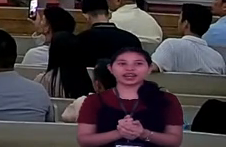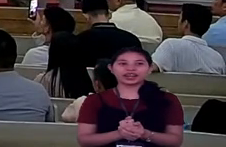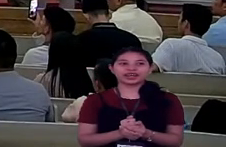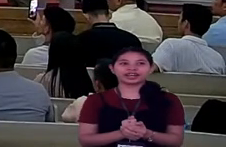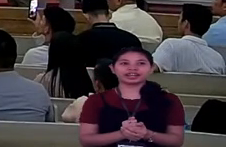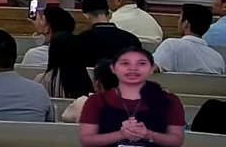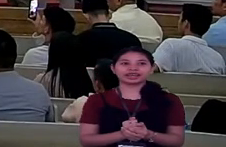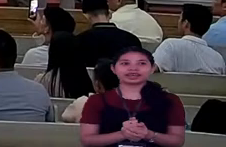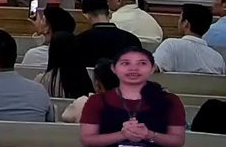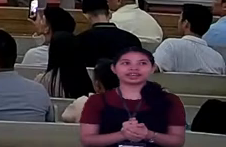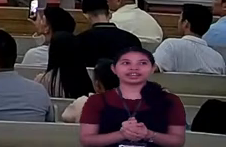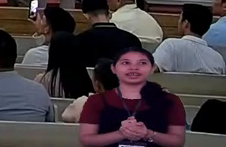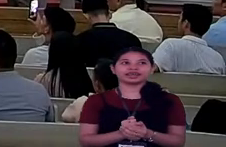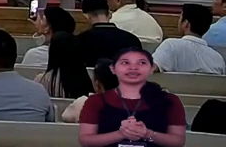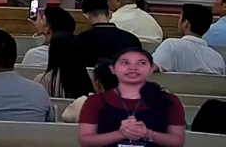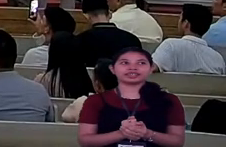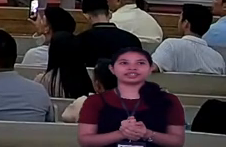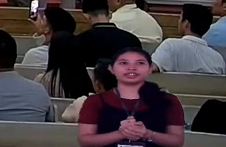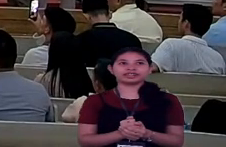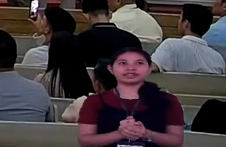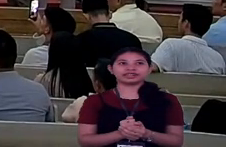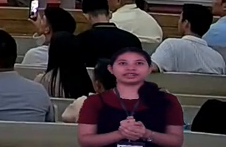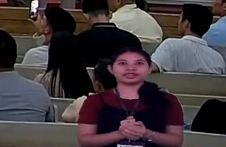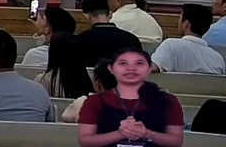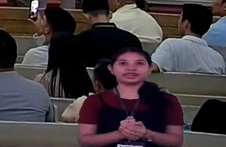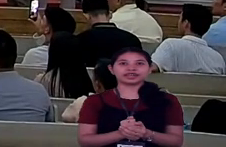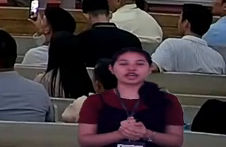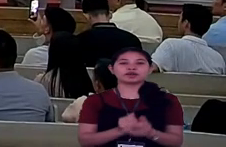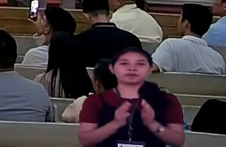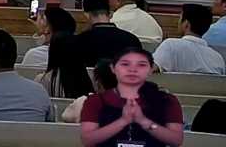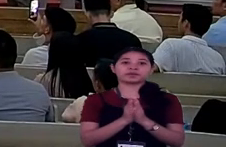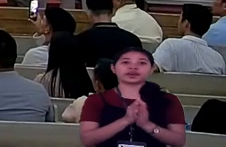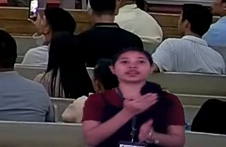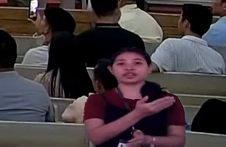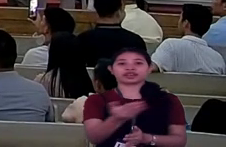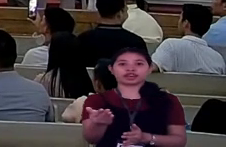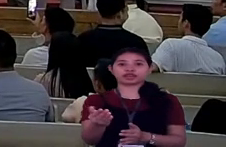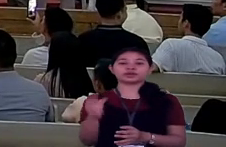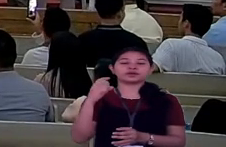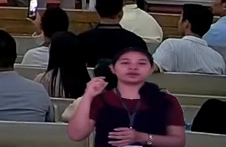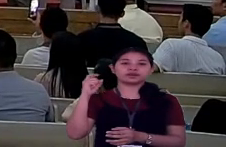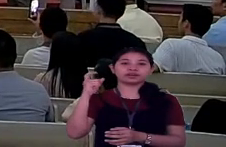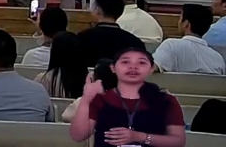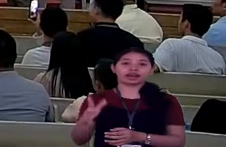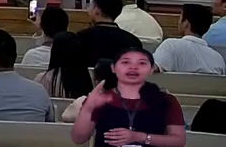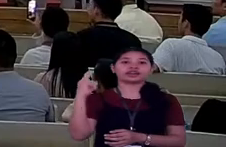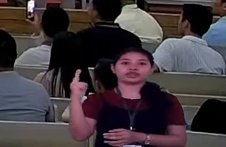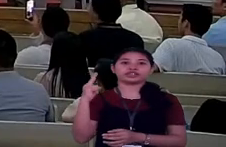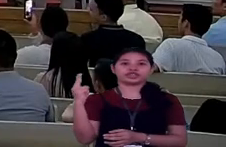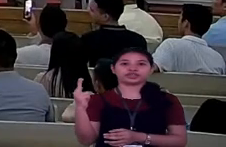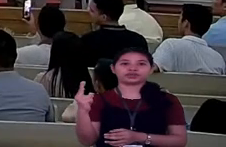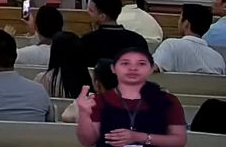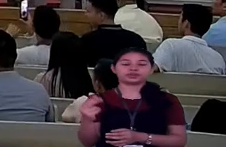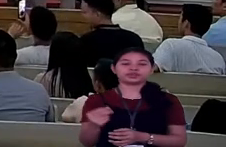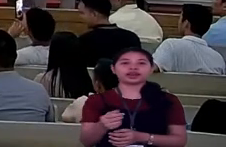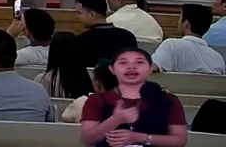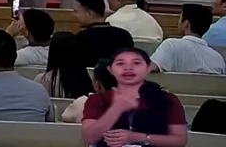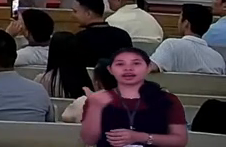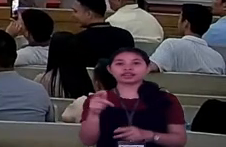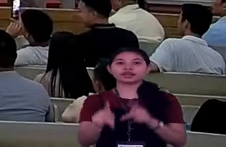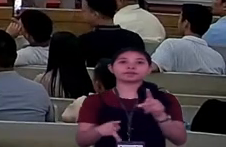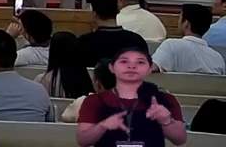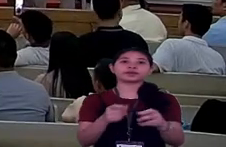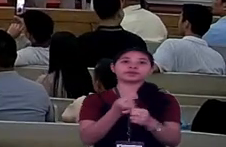Oh. Sana kayo rin masurpass at ng maraming maligtas. Amen. No? Bethany Baptist Church, sending pastor, Pastor Jerry Nable.